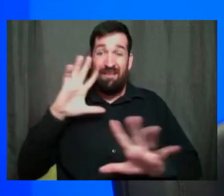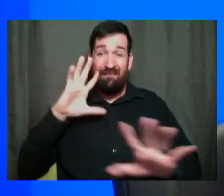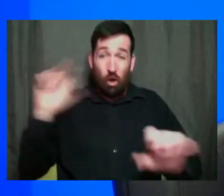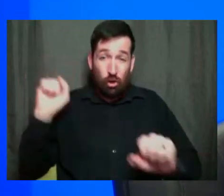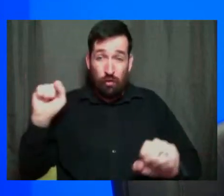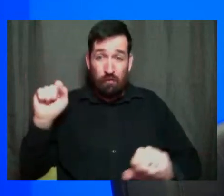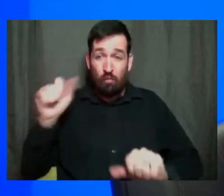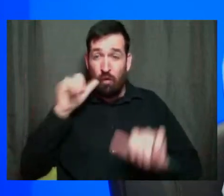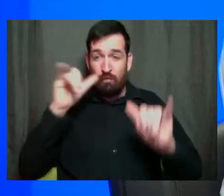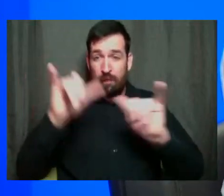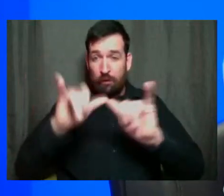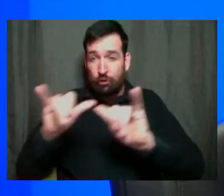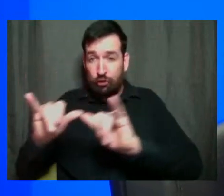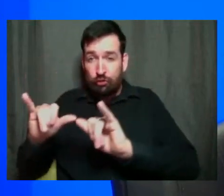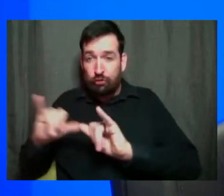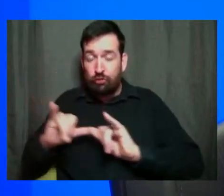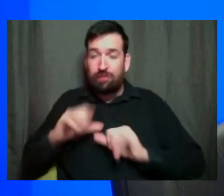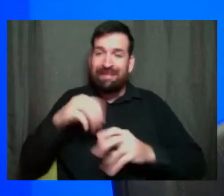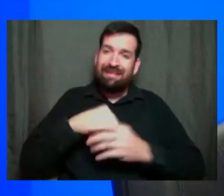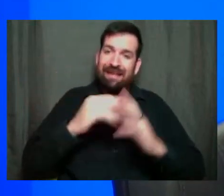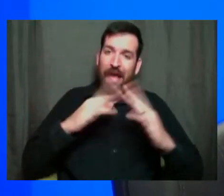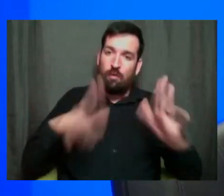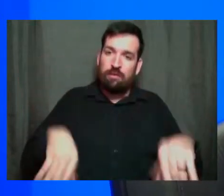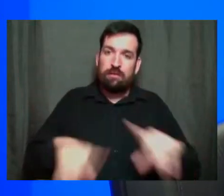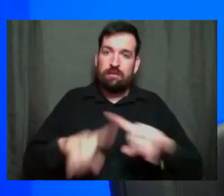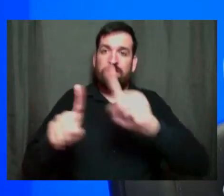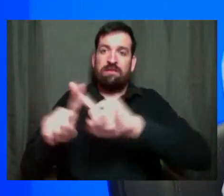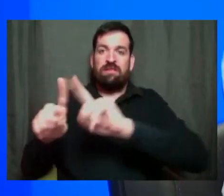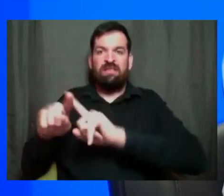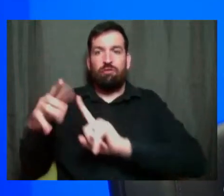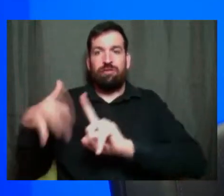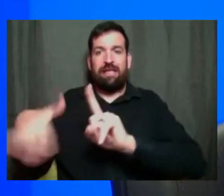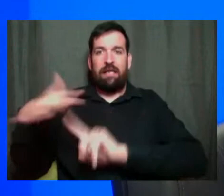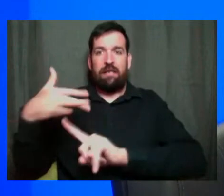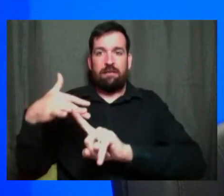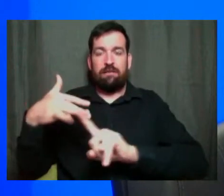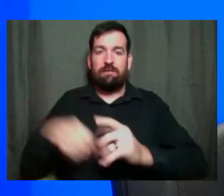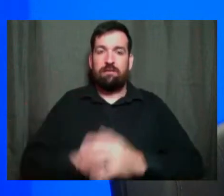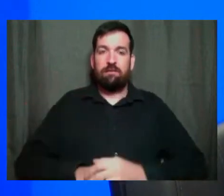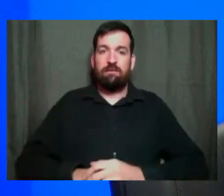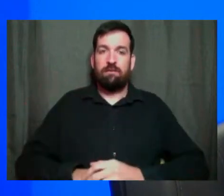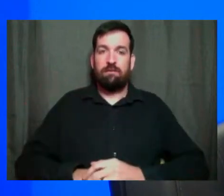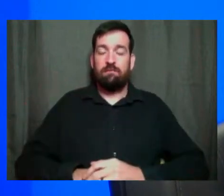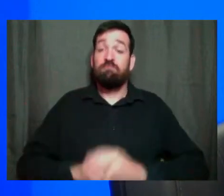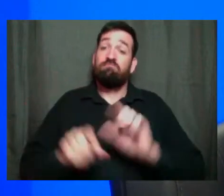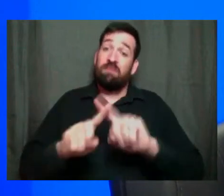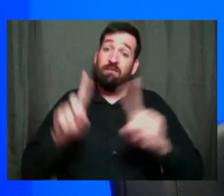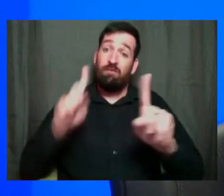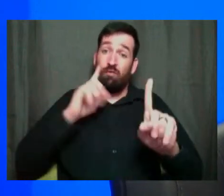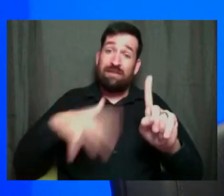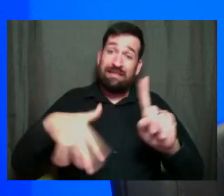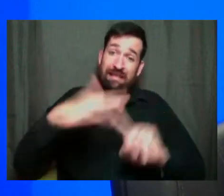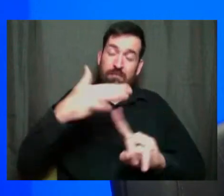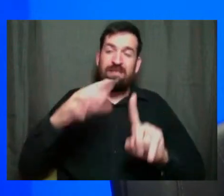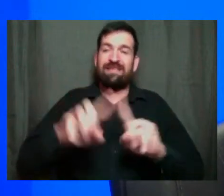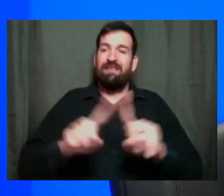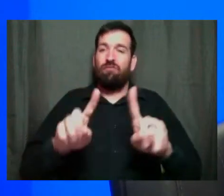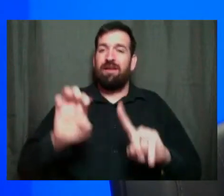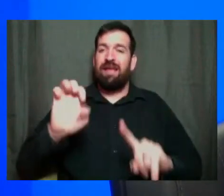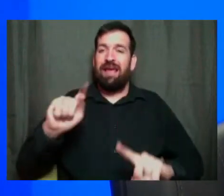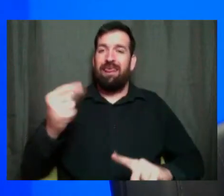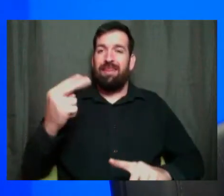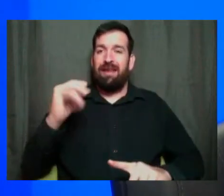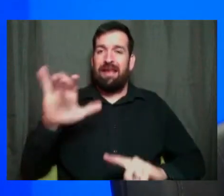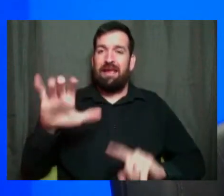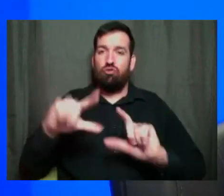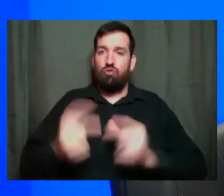decibel level in houses in different settings, because there's even a difference in sleep in different ethnic groups in different zip codes, and that's part of